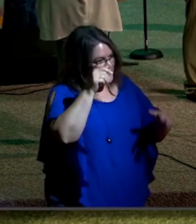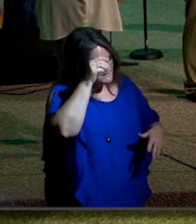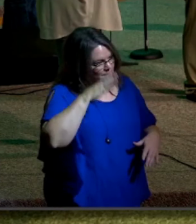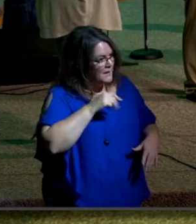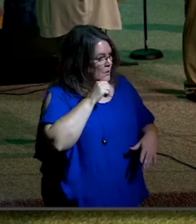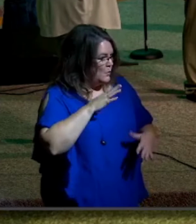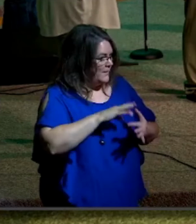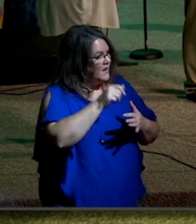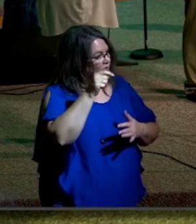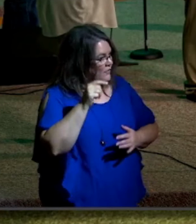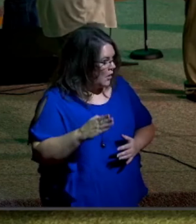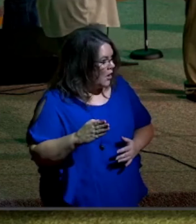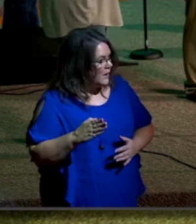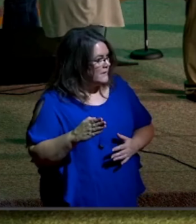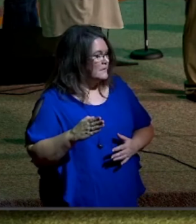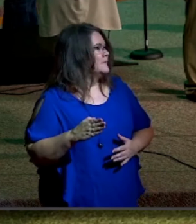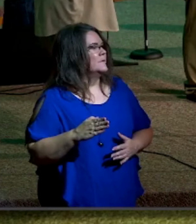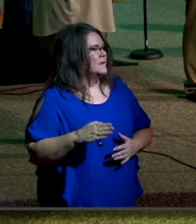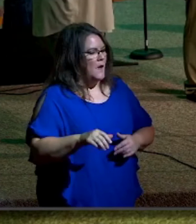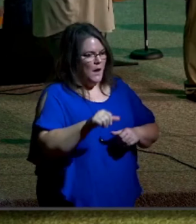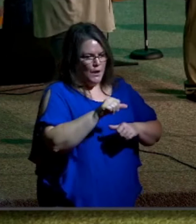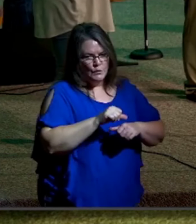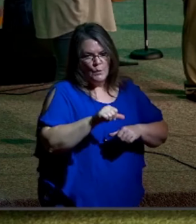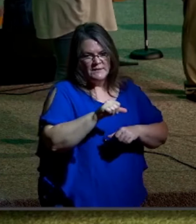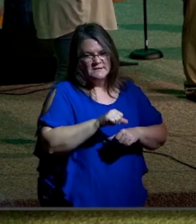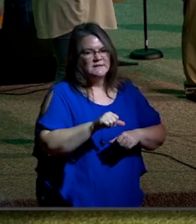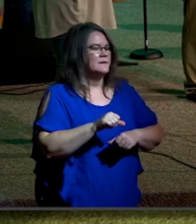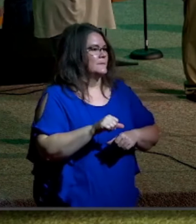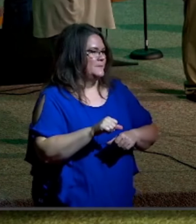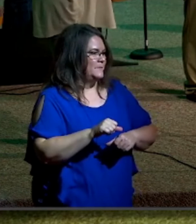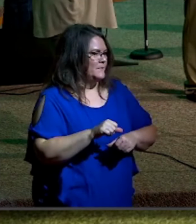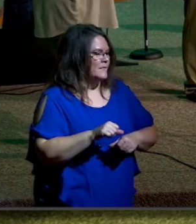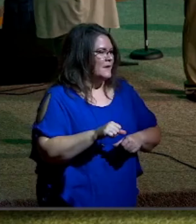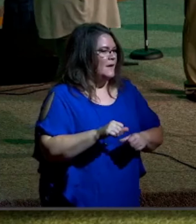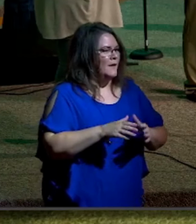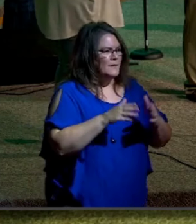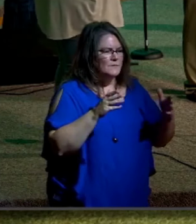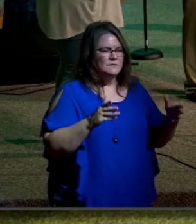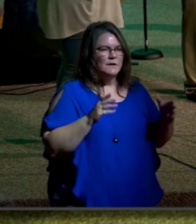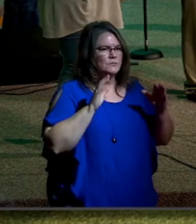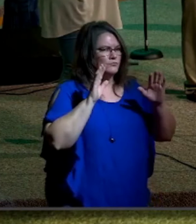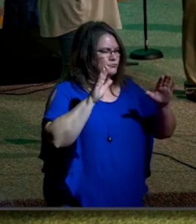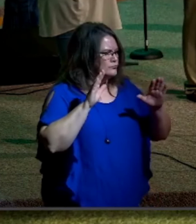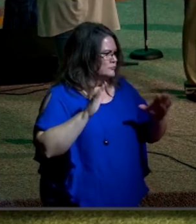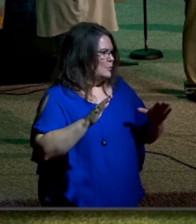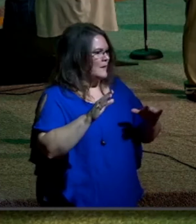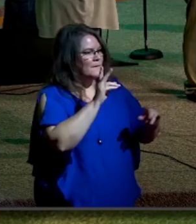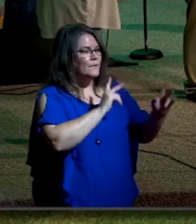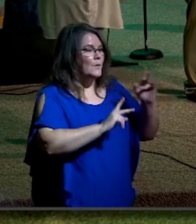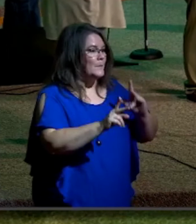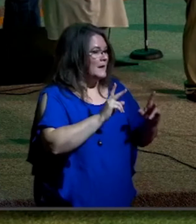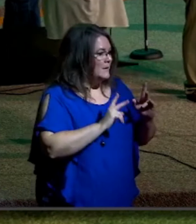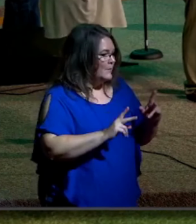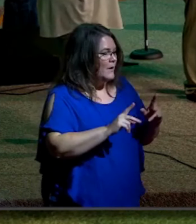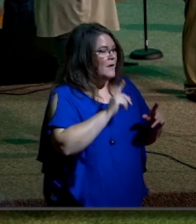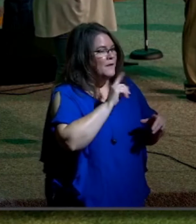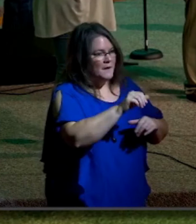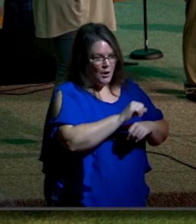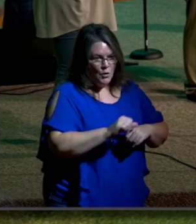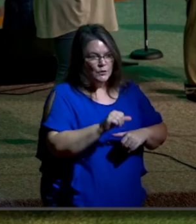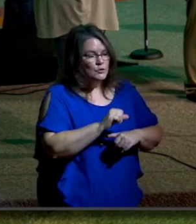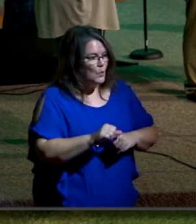that are anointed. I mean, they are such incredible people. And they are anointed